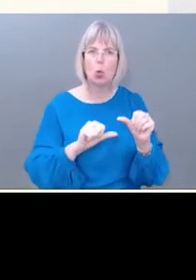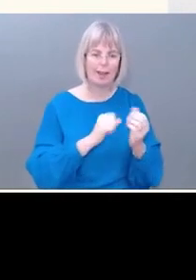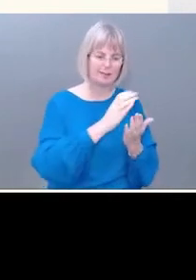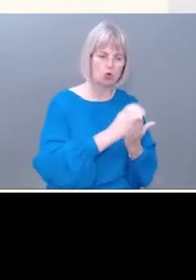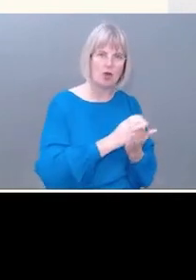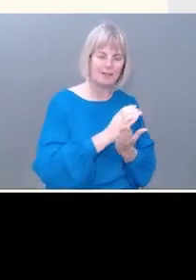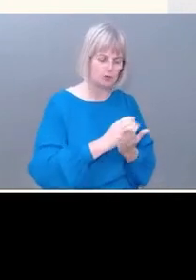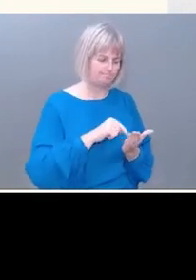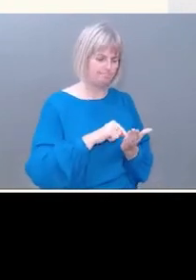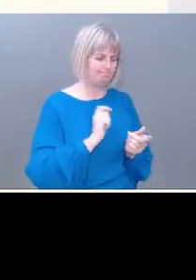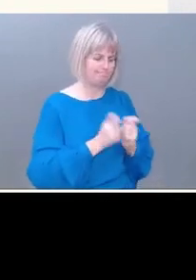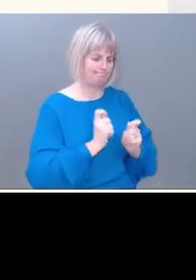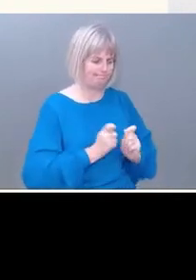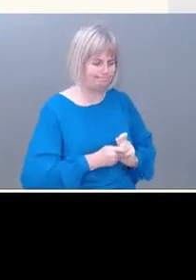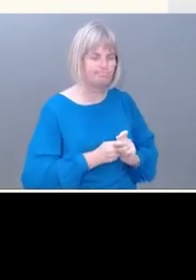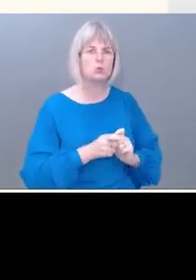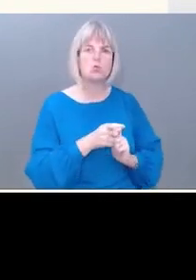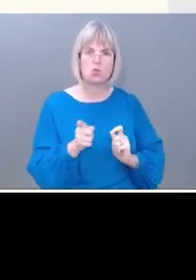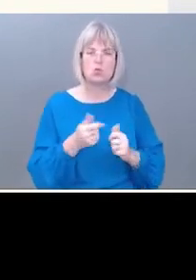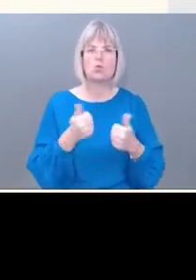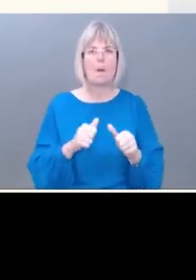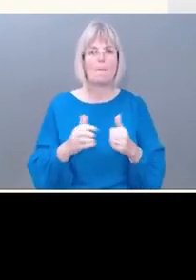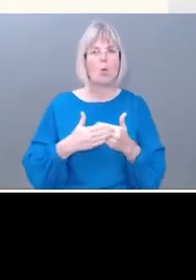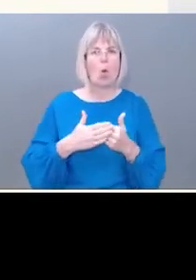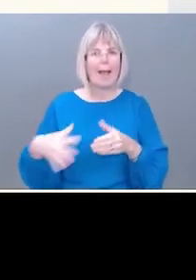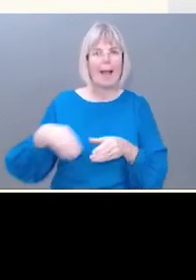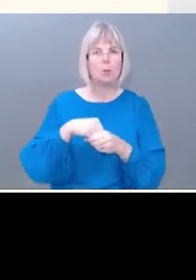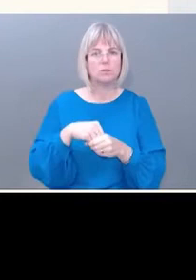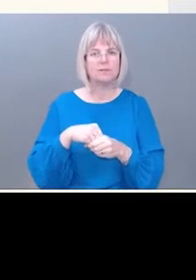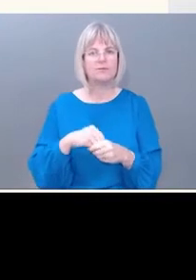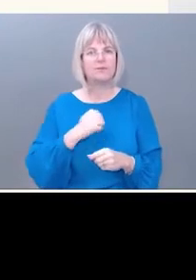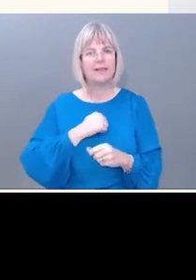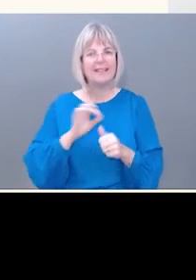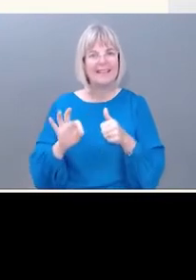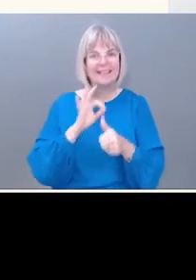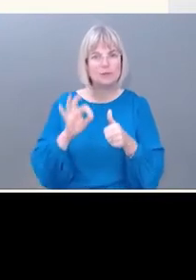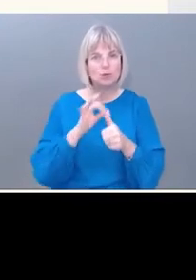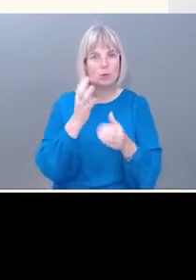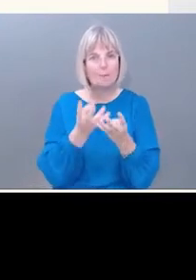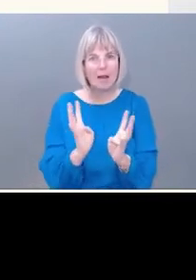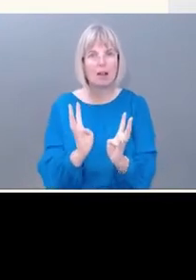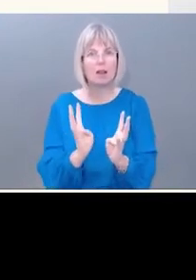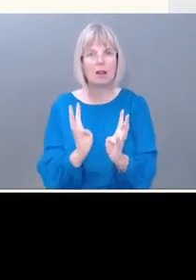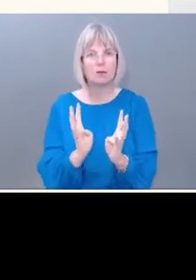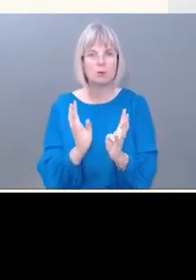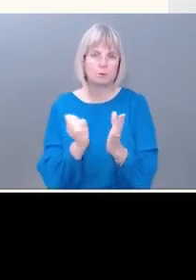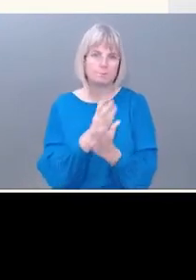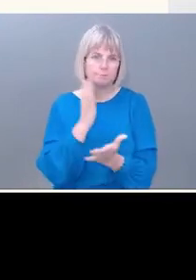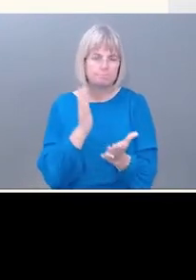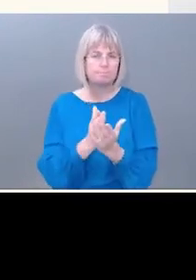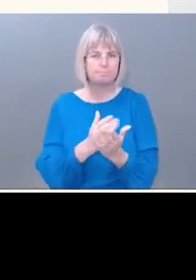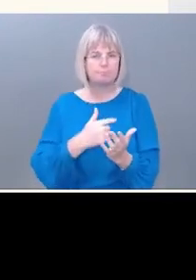more inclusive. And with our interview panels, we're doing what we can to ensure that we have at least